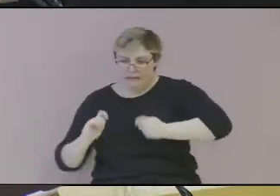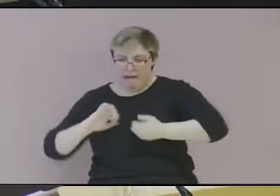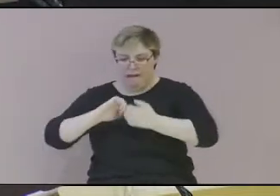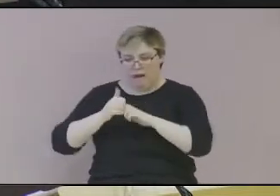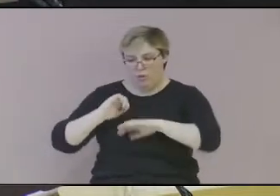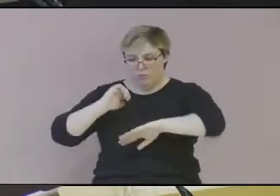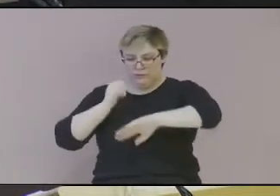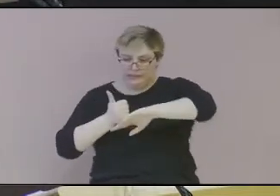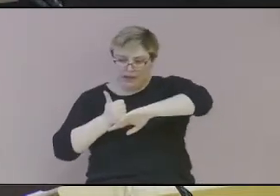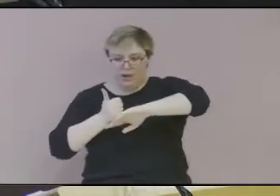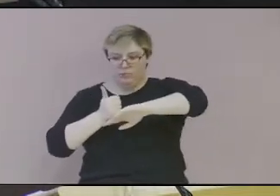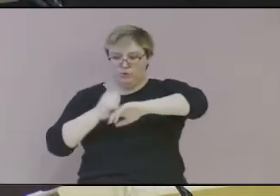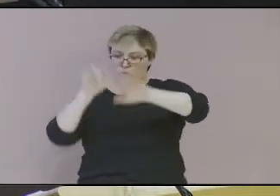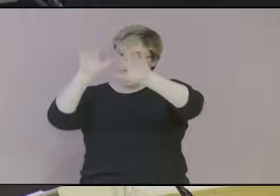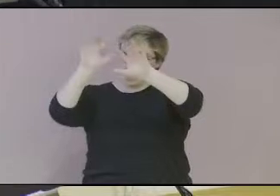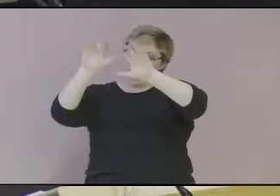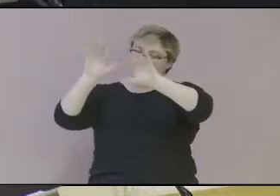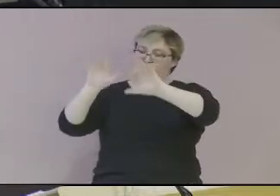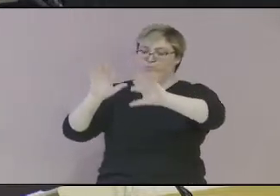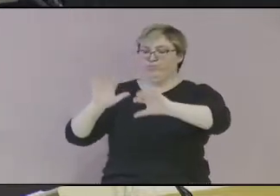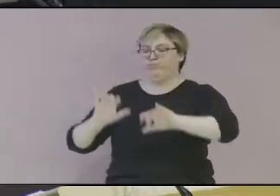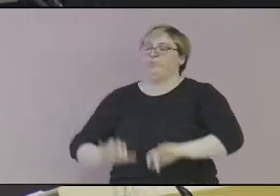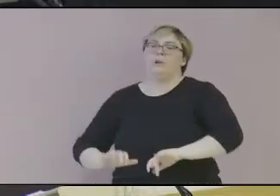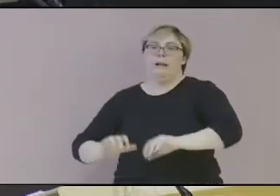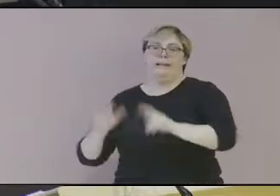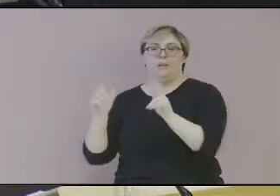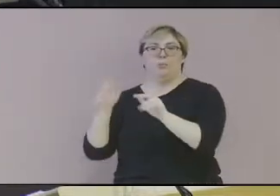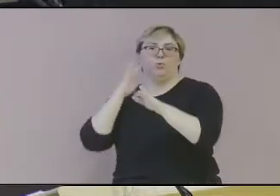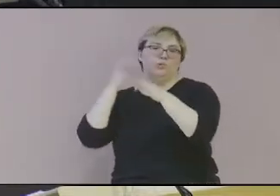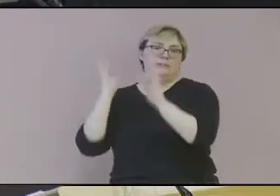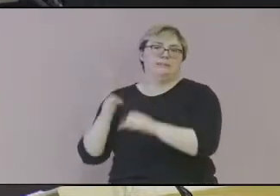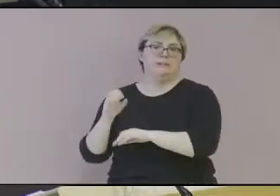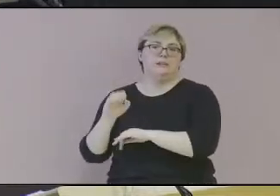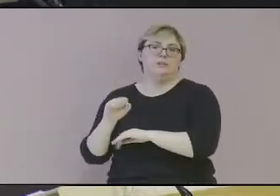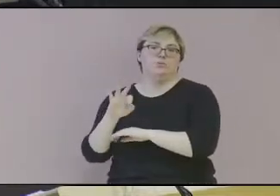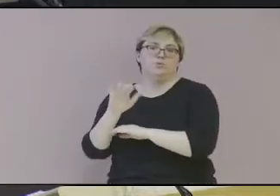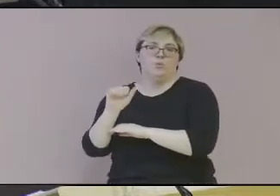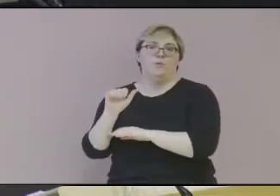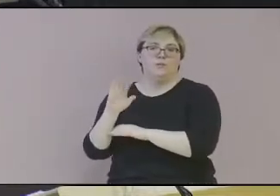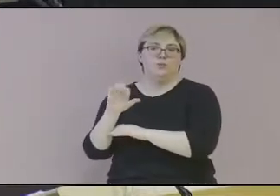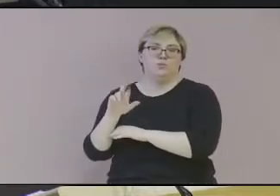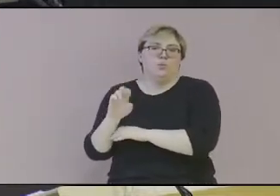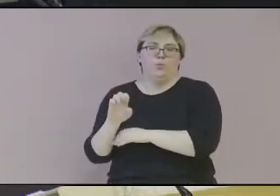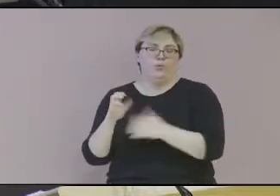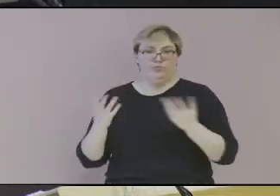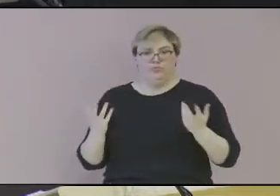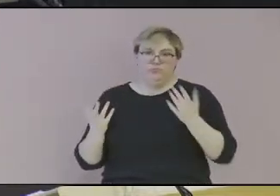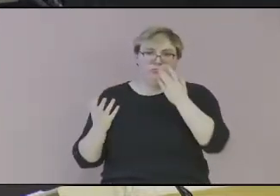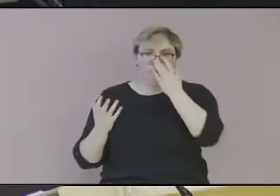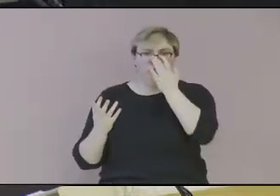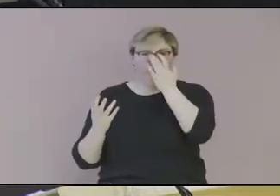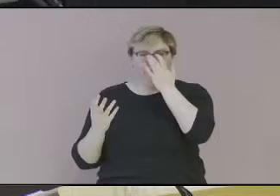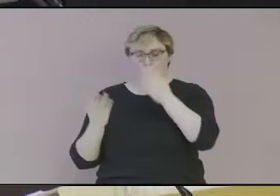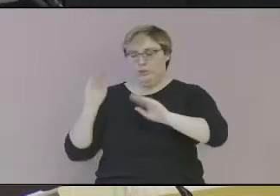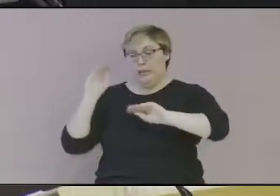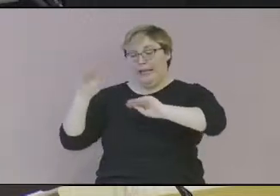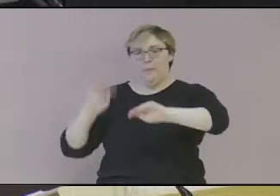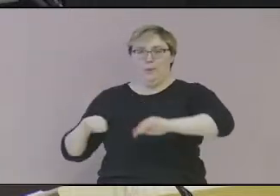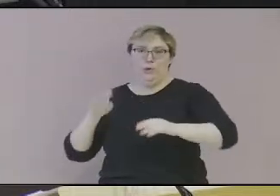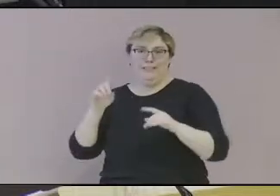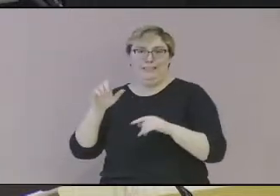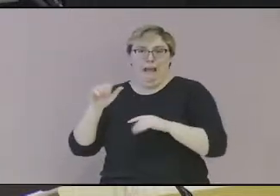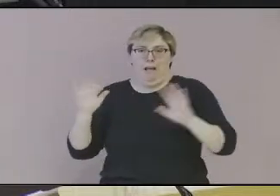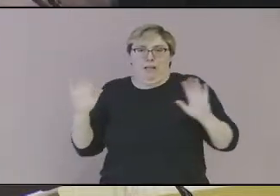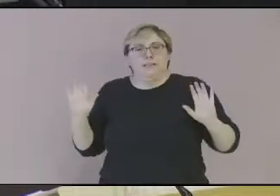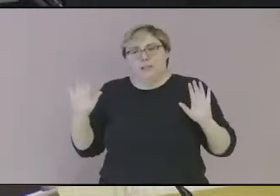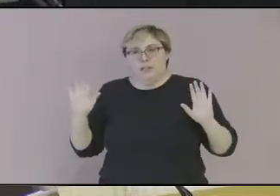scoring and decide who gets a ventilator or whatever, or a bed or whatever other thing is being rationed just based on what's being input into iPads. Like, we'll take